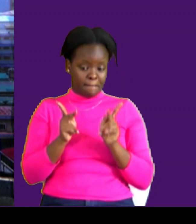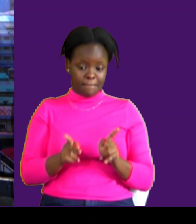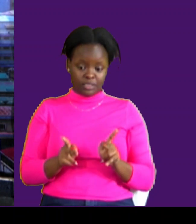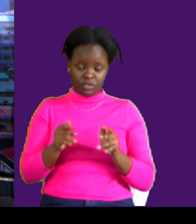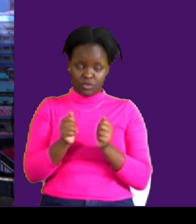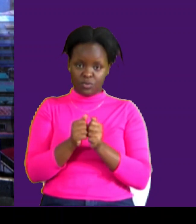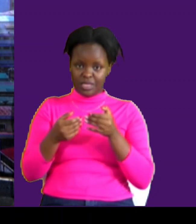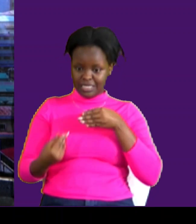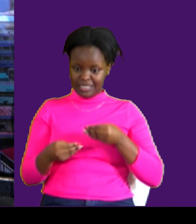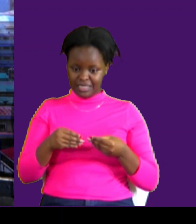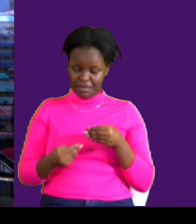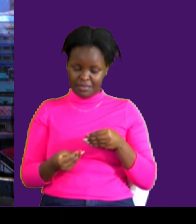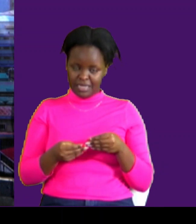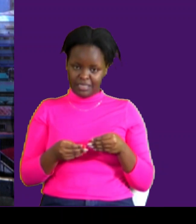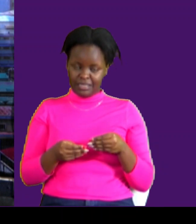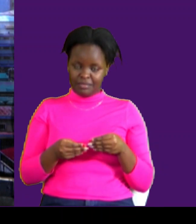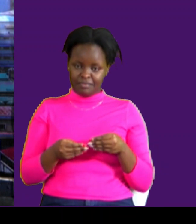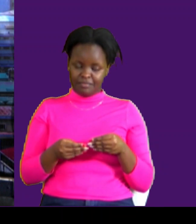disability really